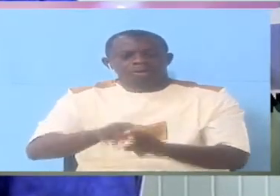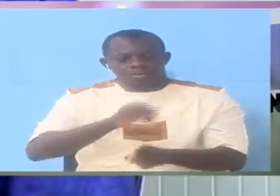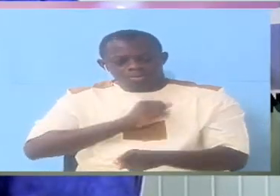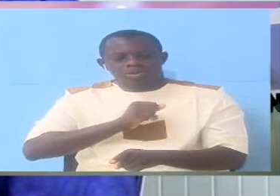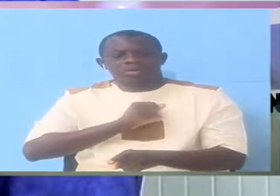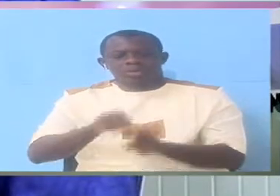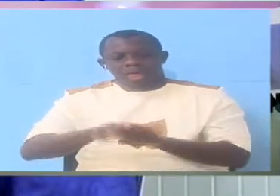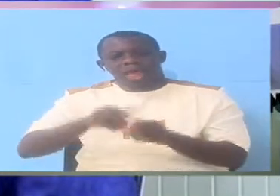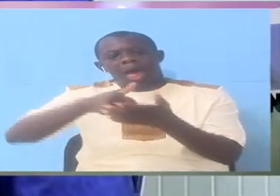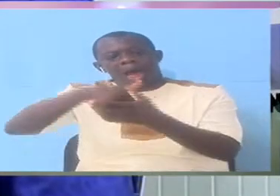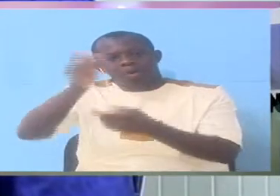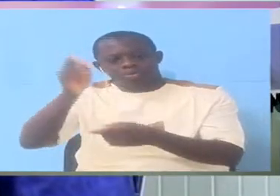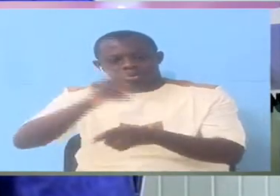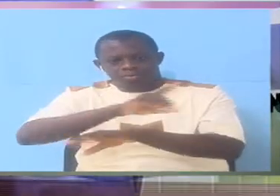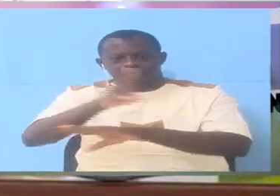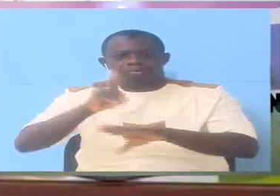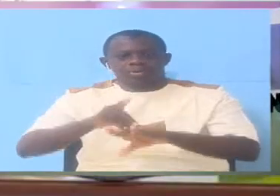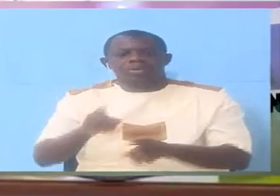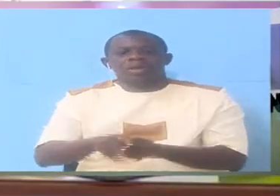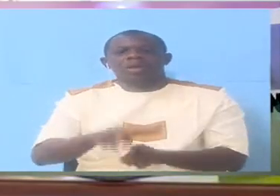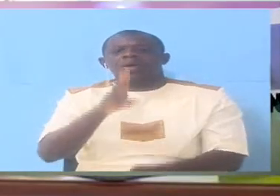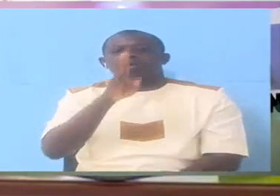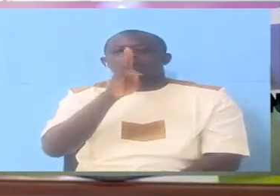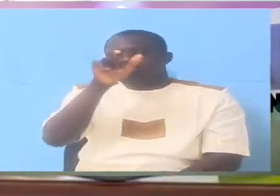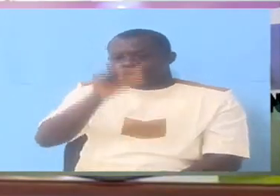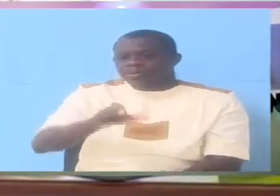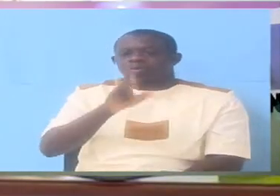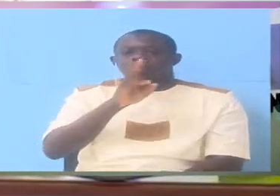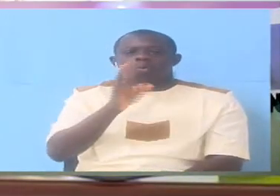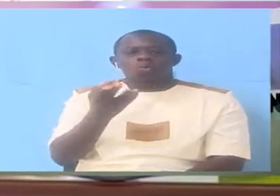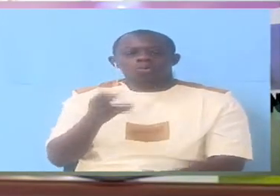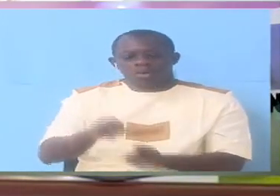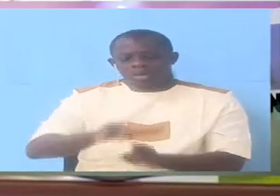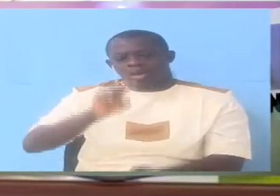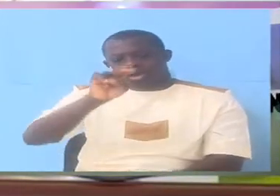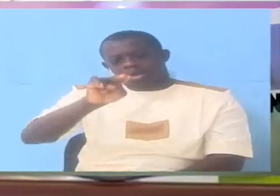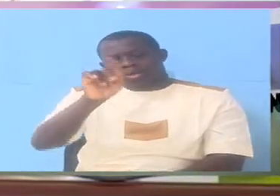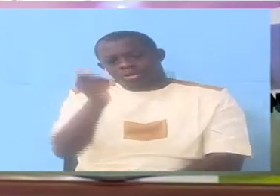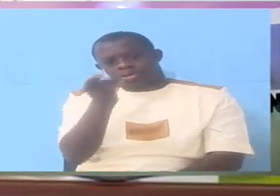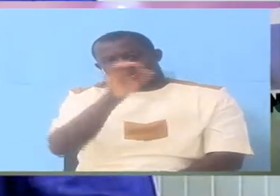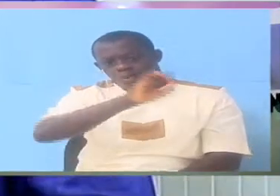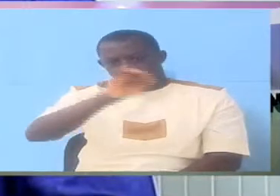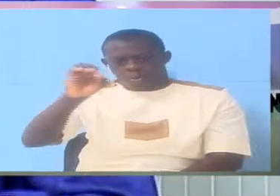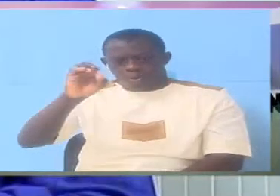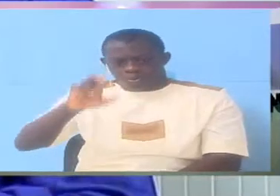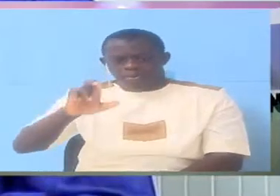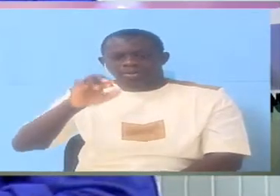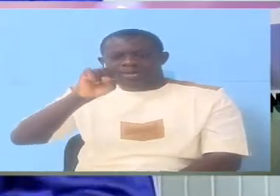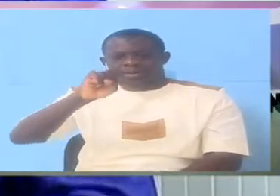So he came out. He who? Ngor Seka.